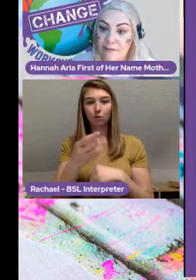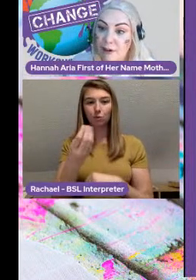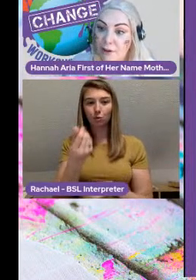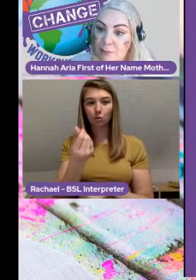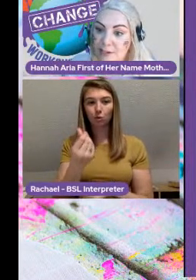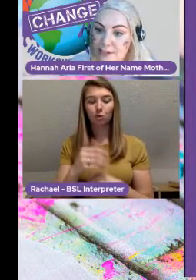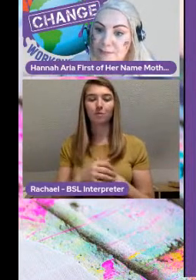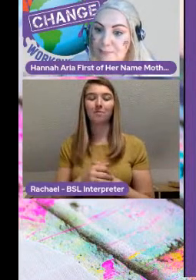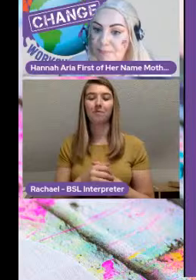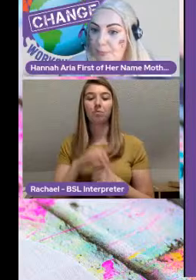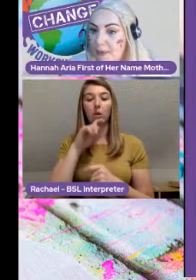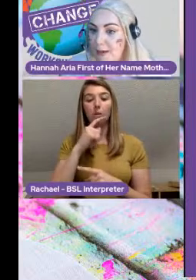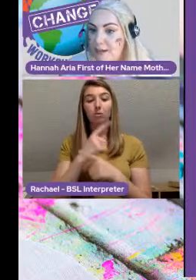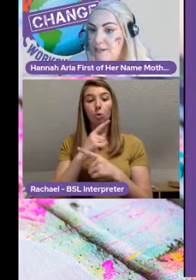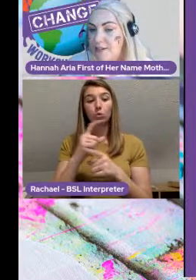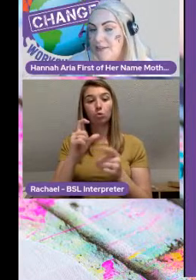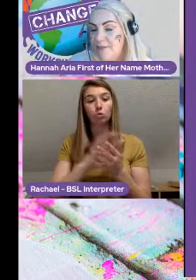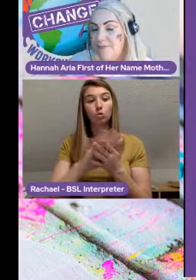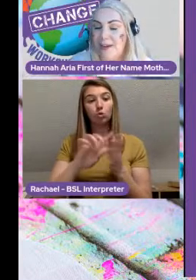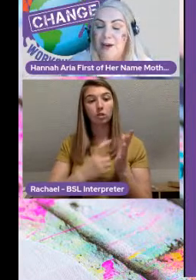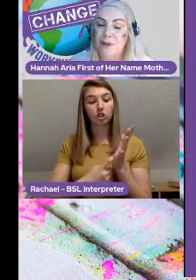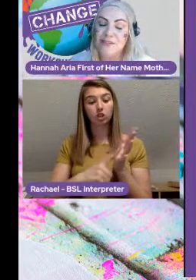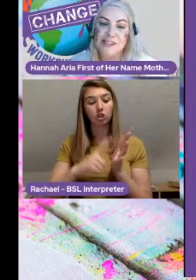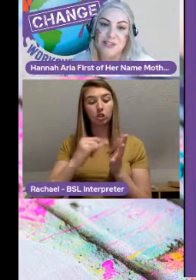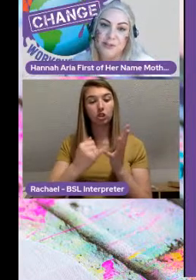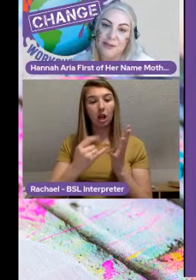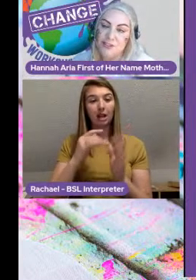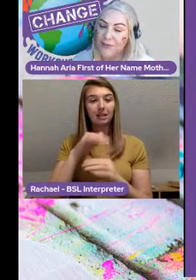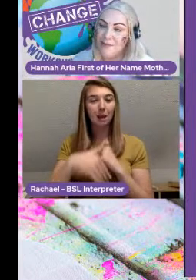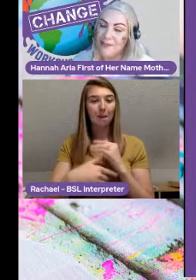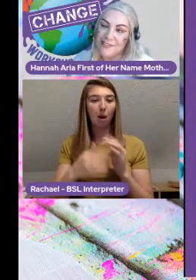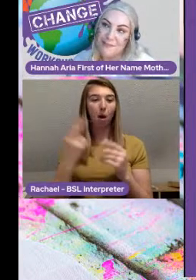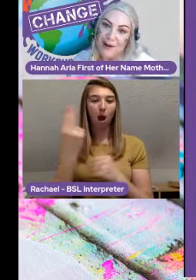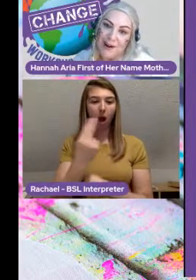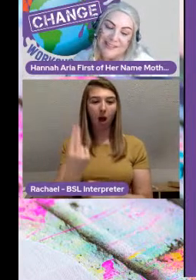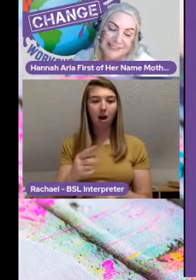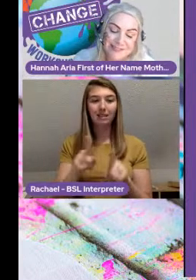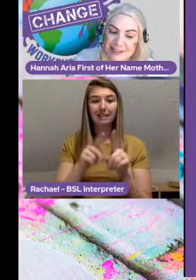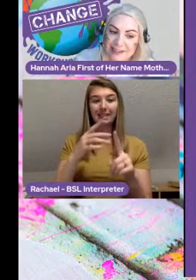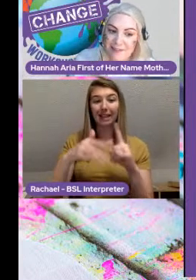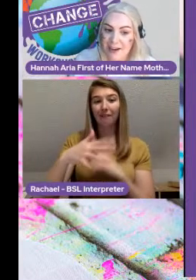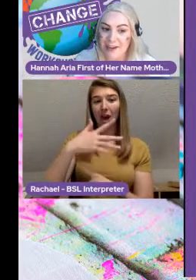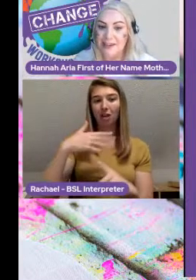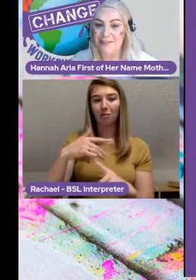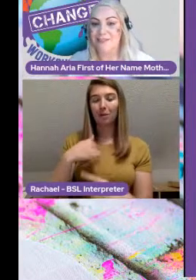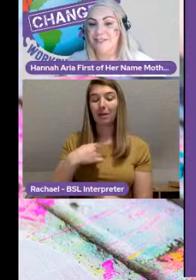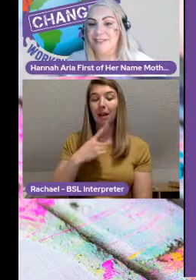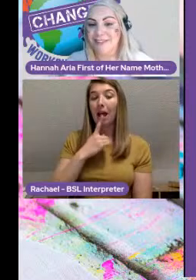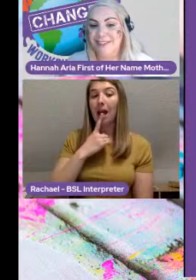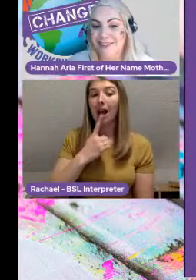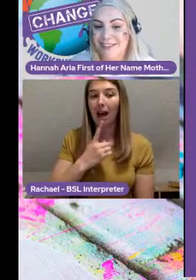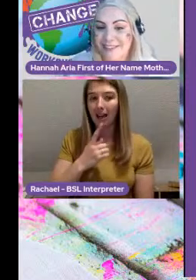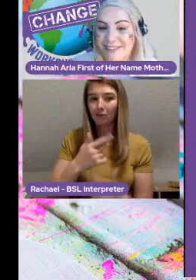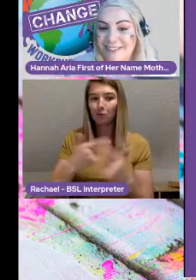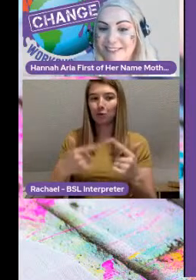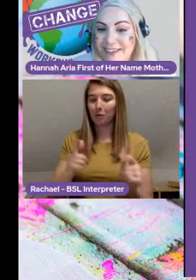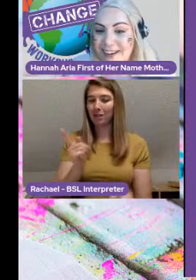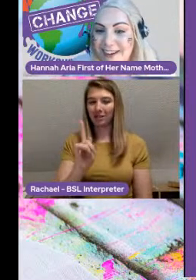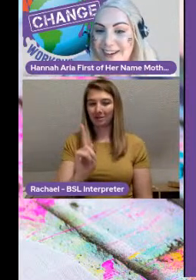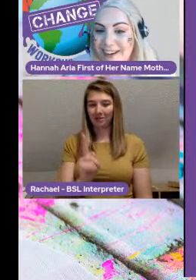art and the environment. And yeah, I won't say too much. I'll keep it a surprise. Leave you hanging.